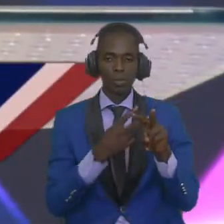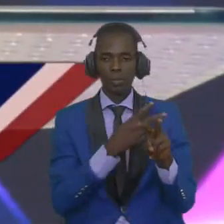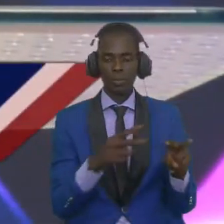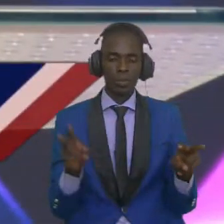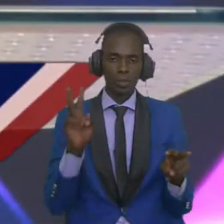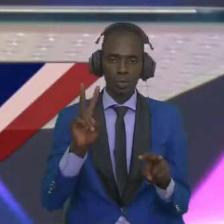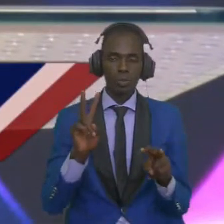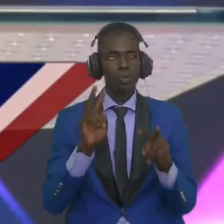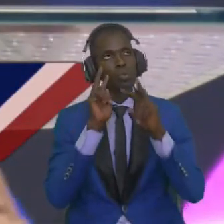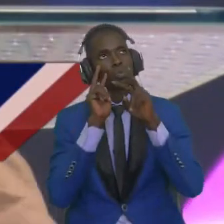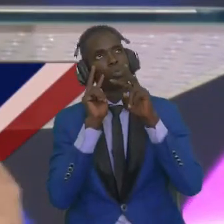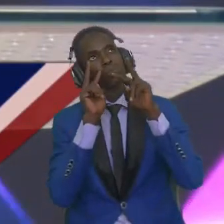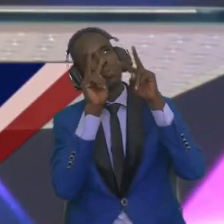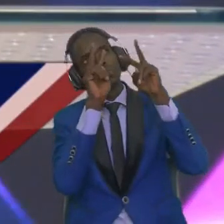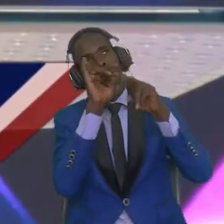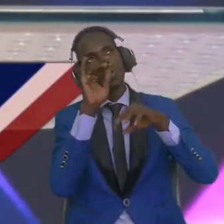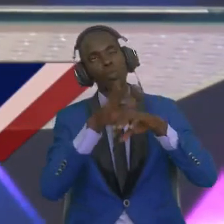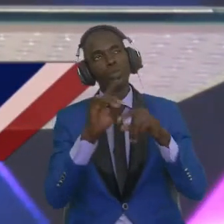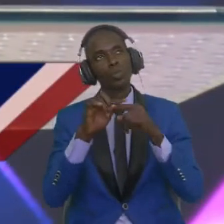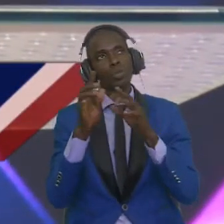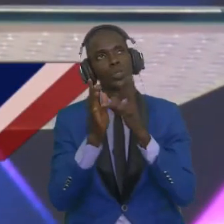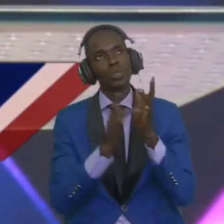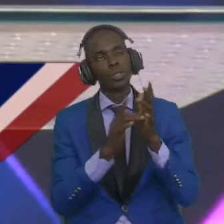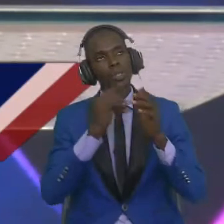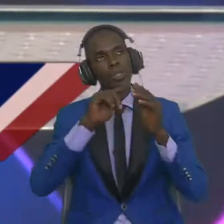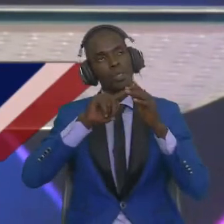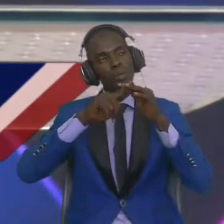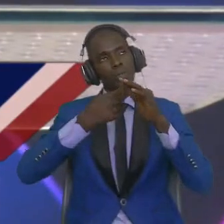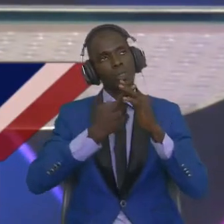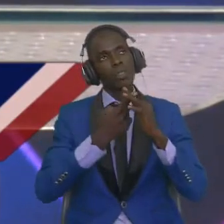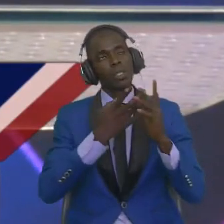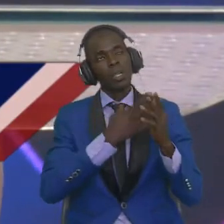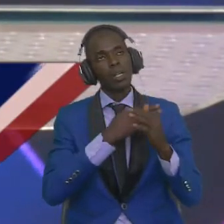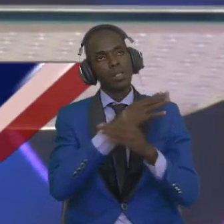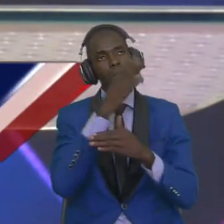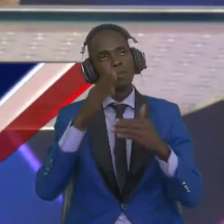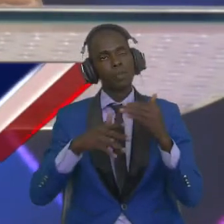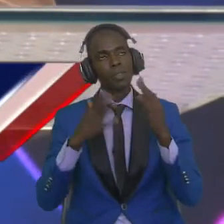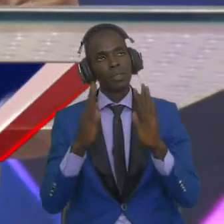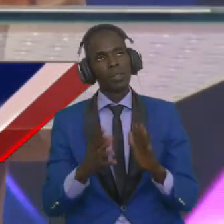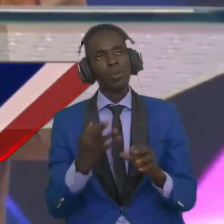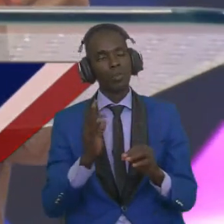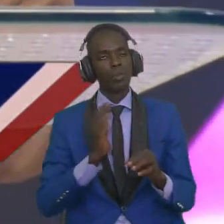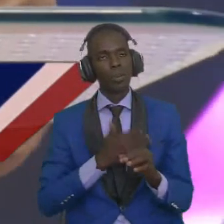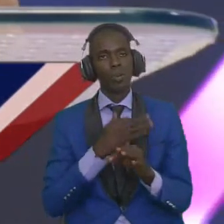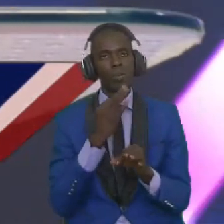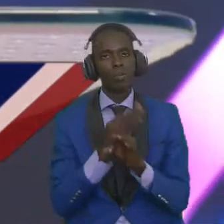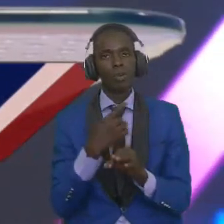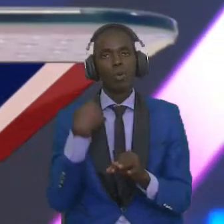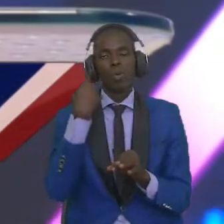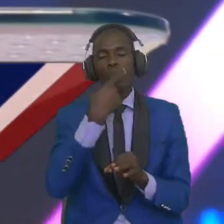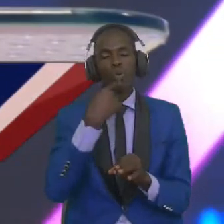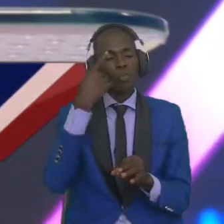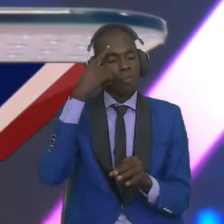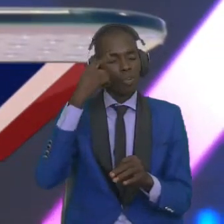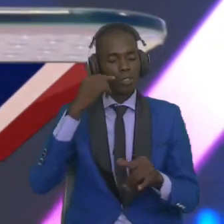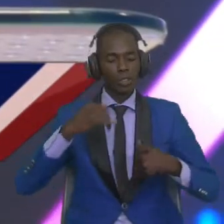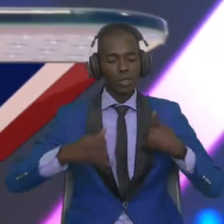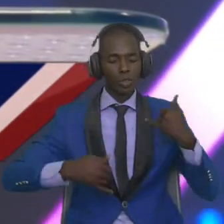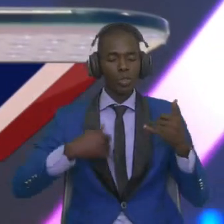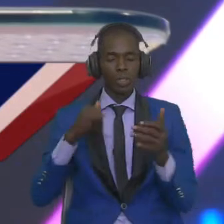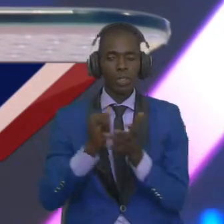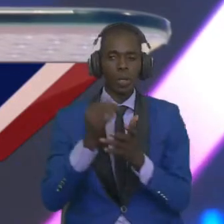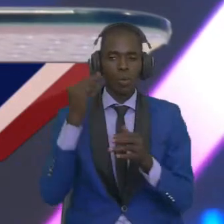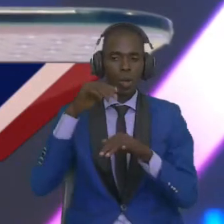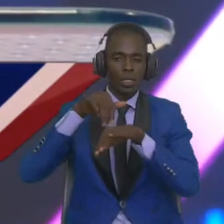unto Jesus is the author and the finisher of our faith, who for the joy that was set before